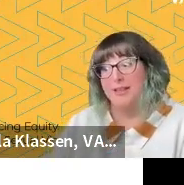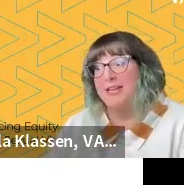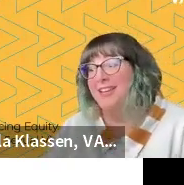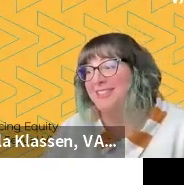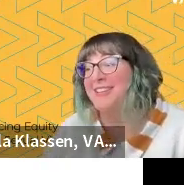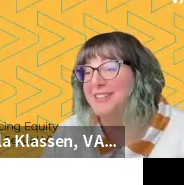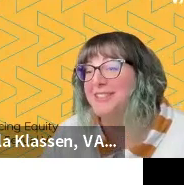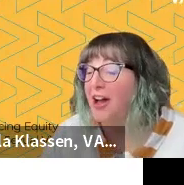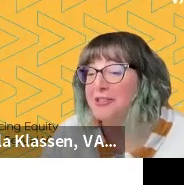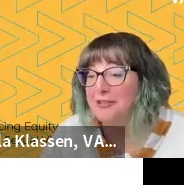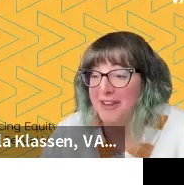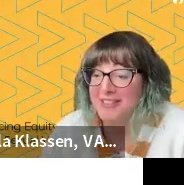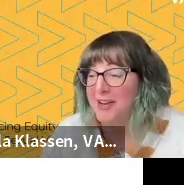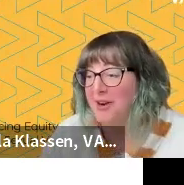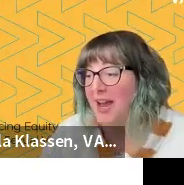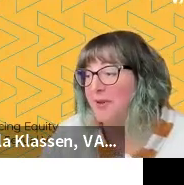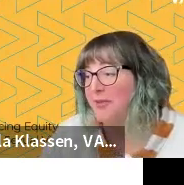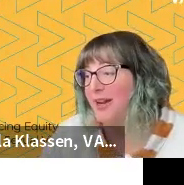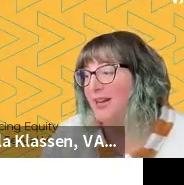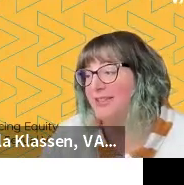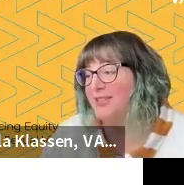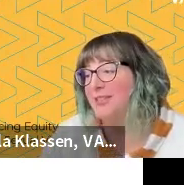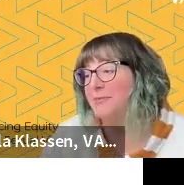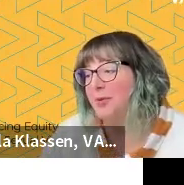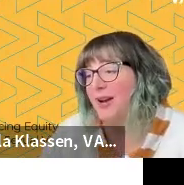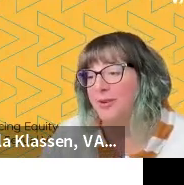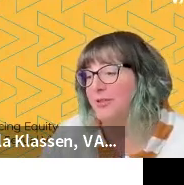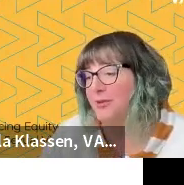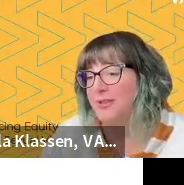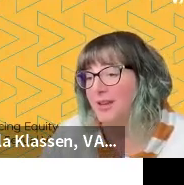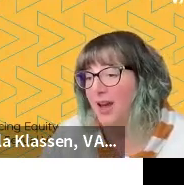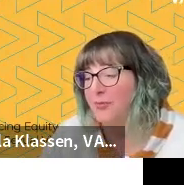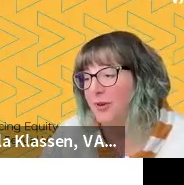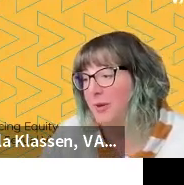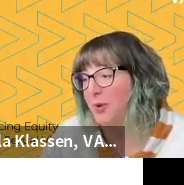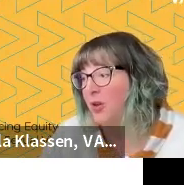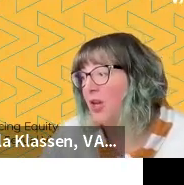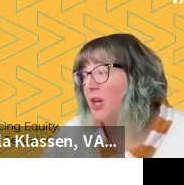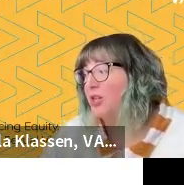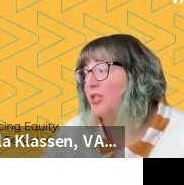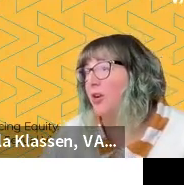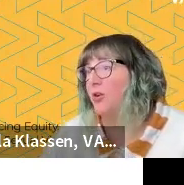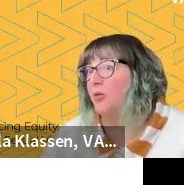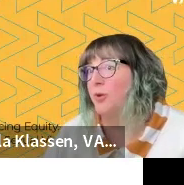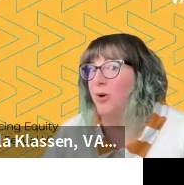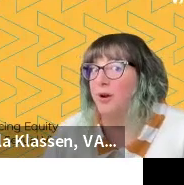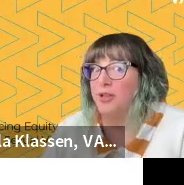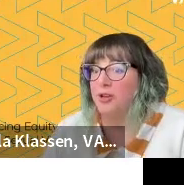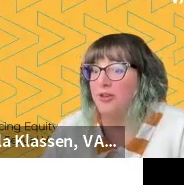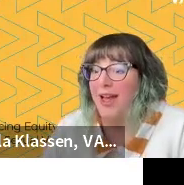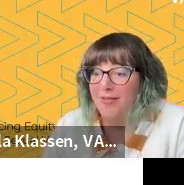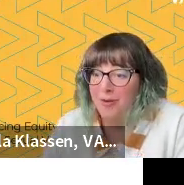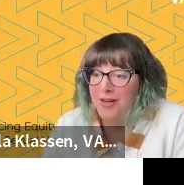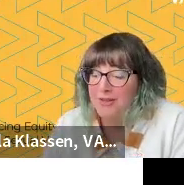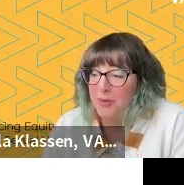most of us at least, is not to investigate what happened, right? It's just to provide resources and help for people. So we want to